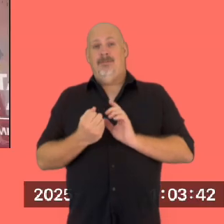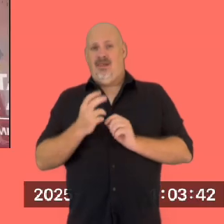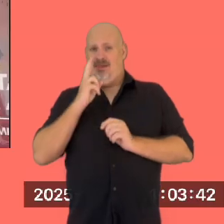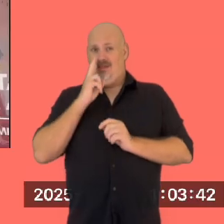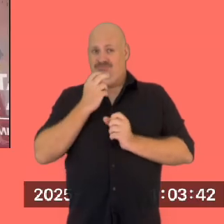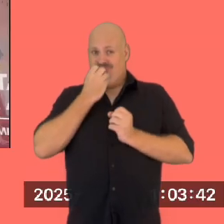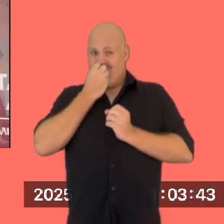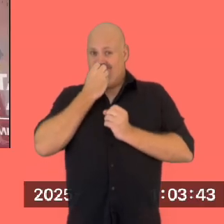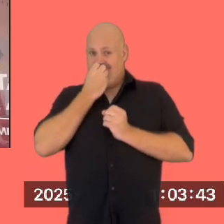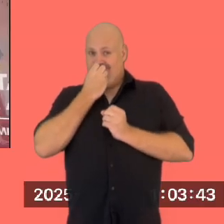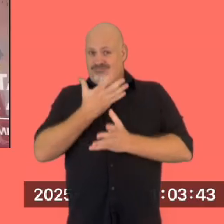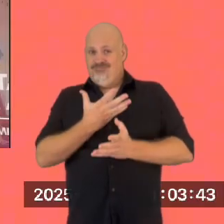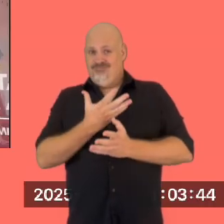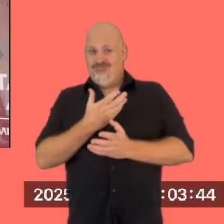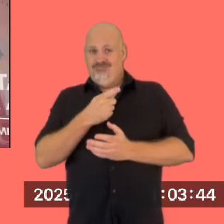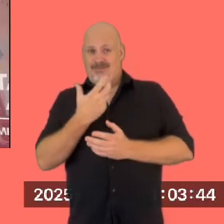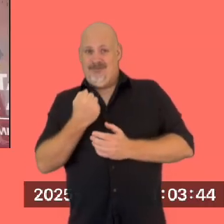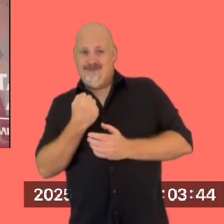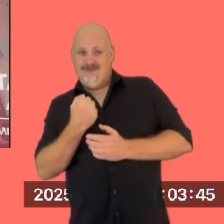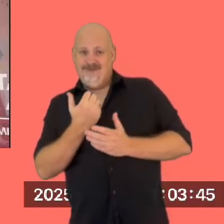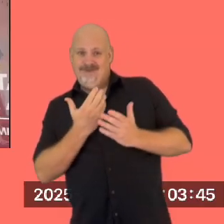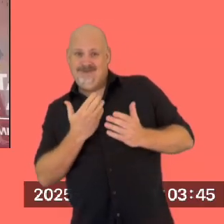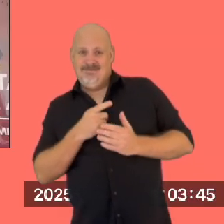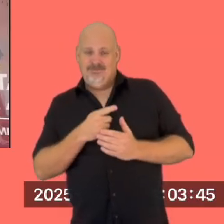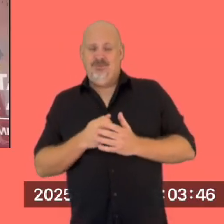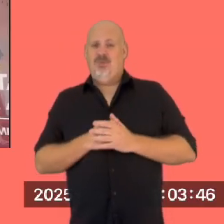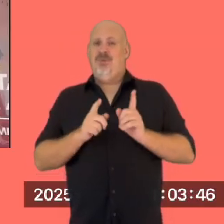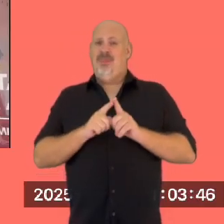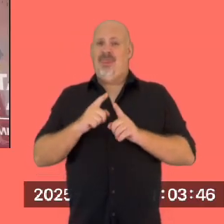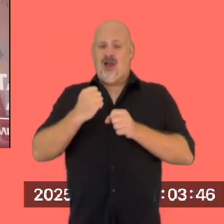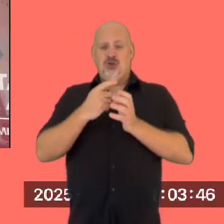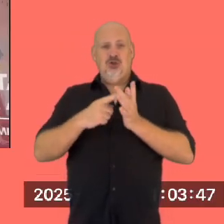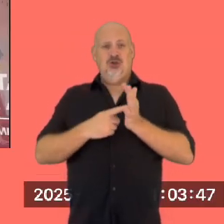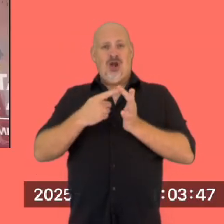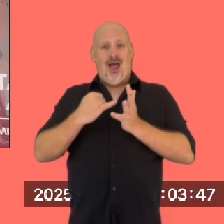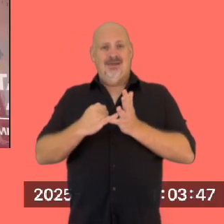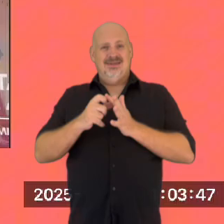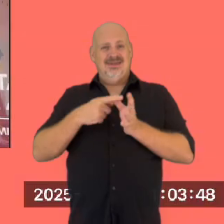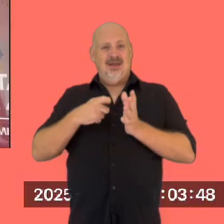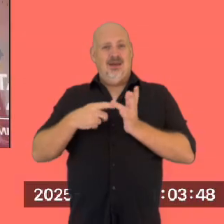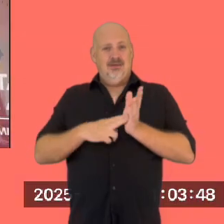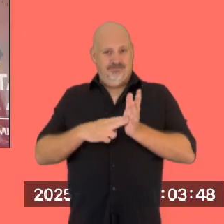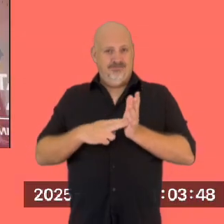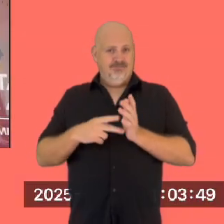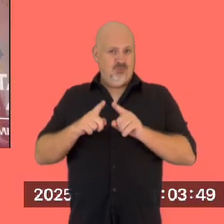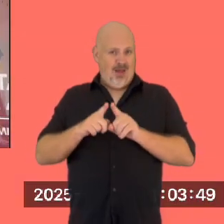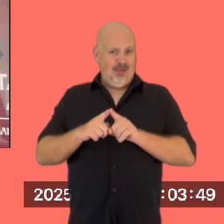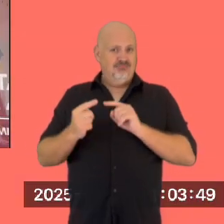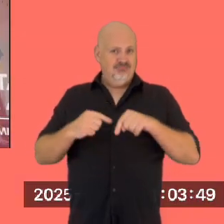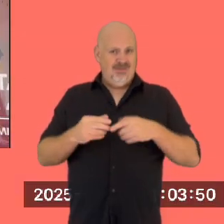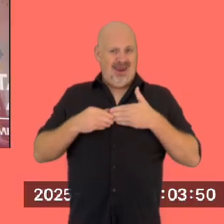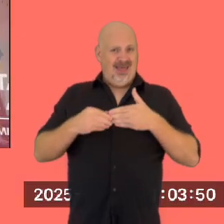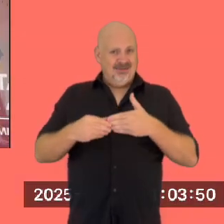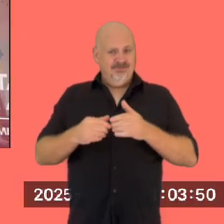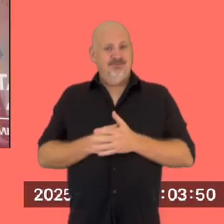examples of his work, looking very amazing in his suit wear over here. We have the lovely Giles Deacon joining